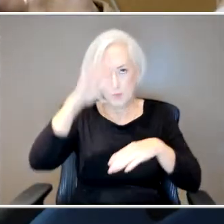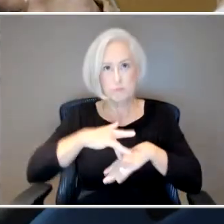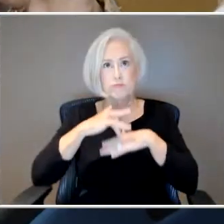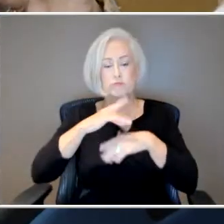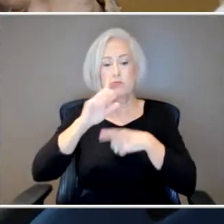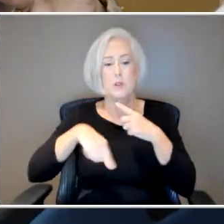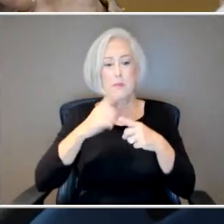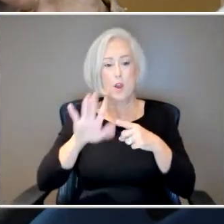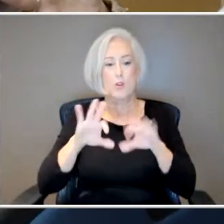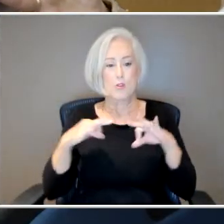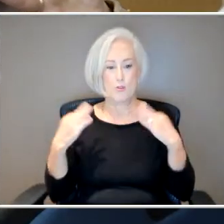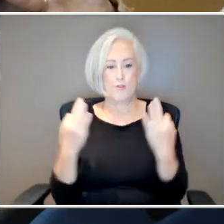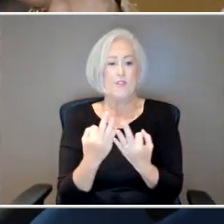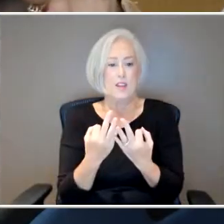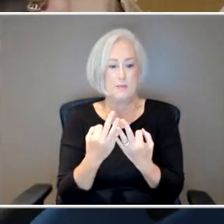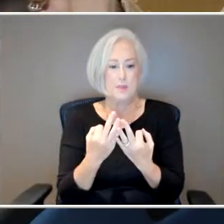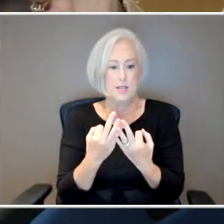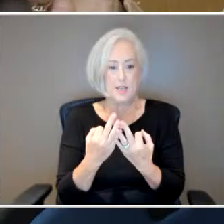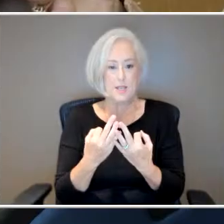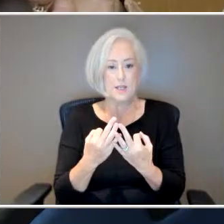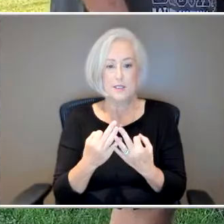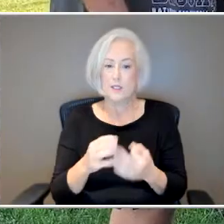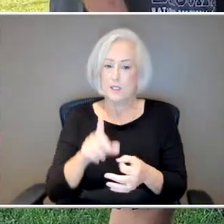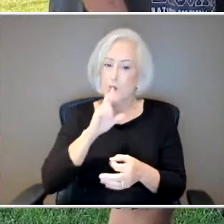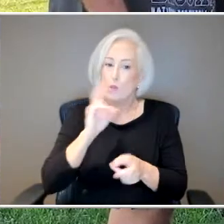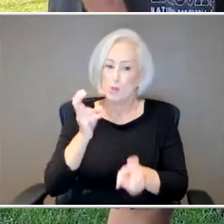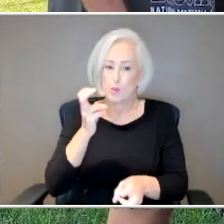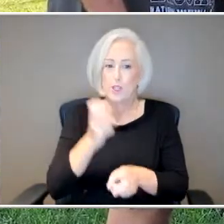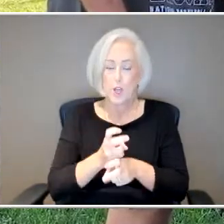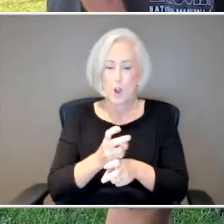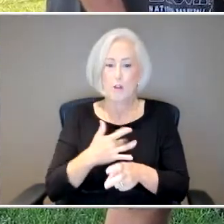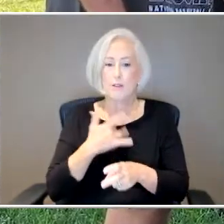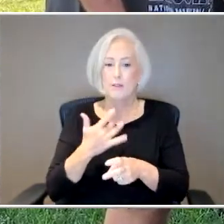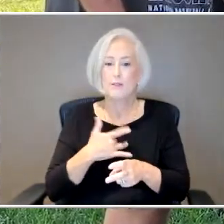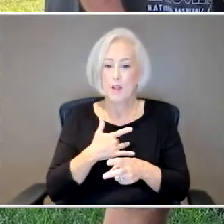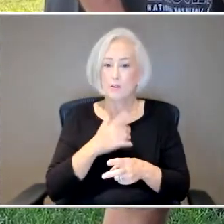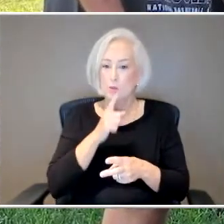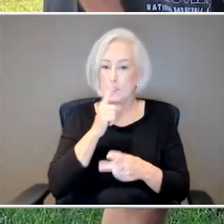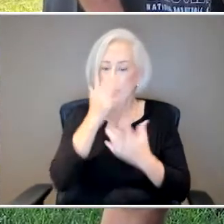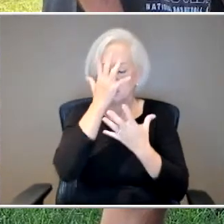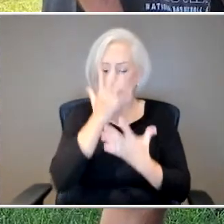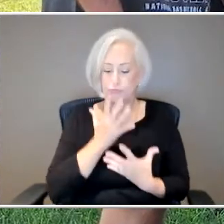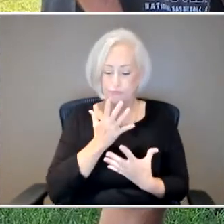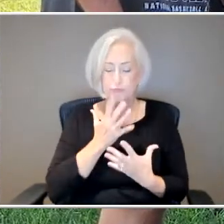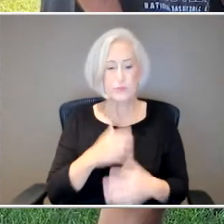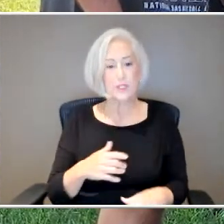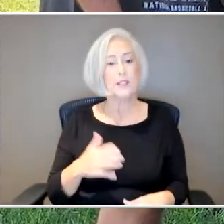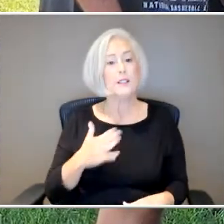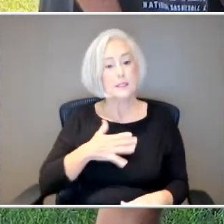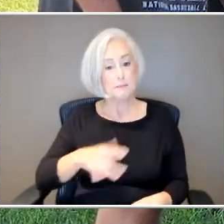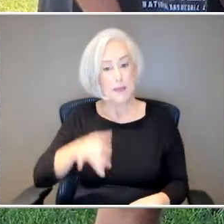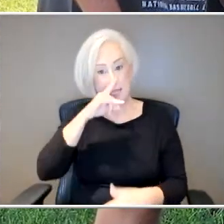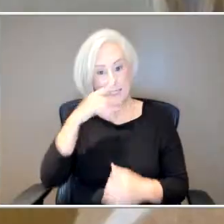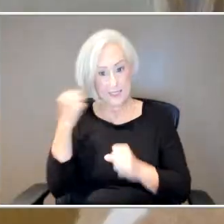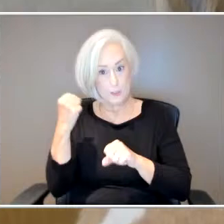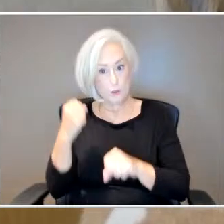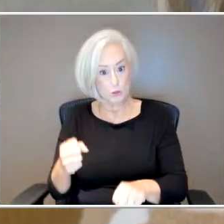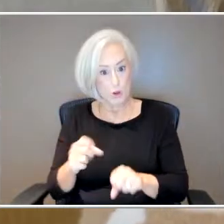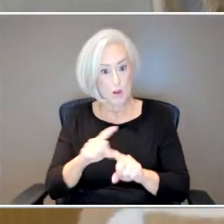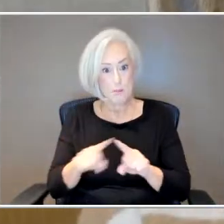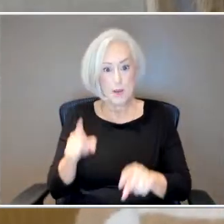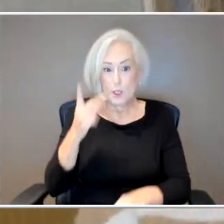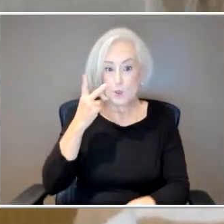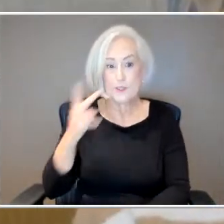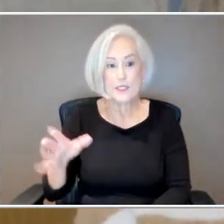darkest place I've been, probably in my life. My kids are very strong, but when you see your grown kids